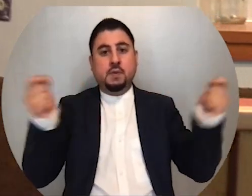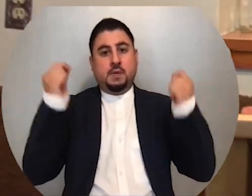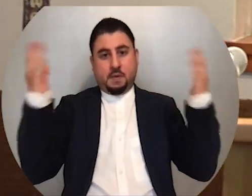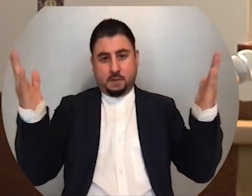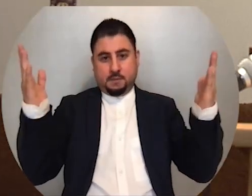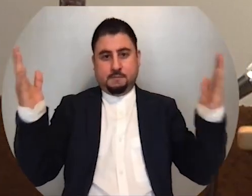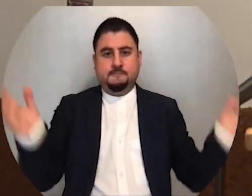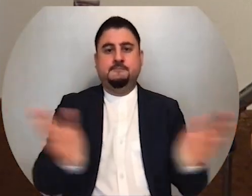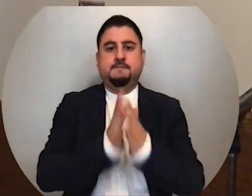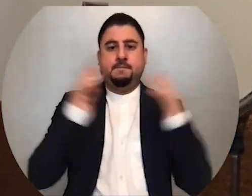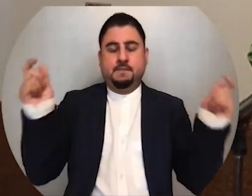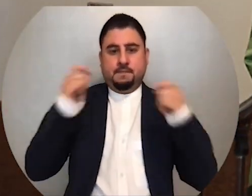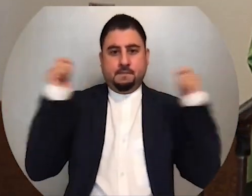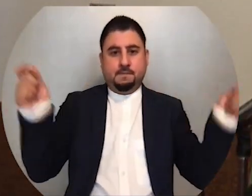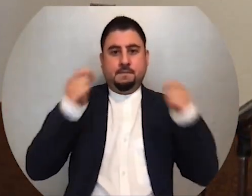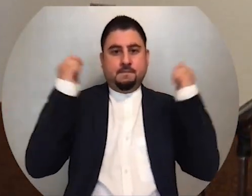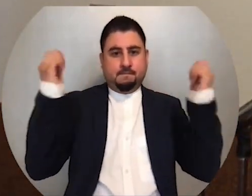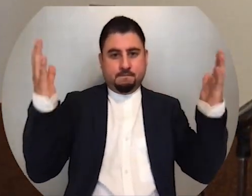alleluia,